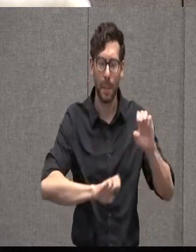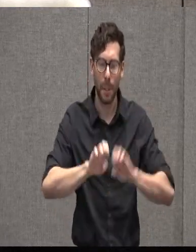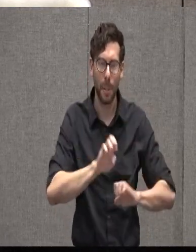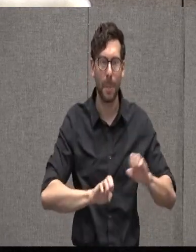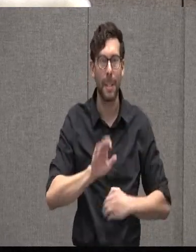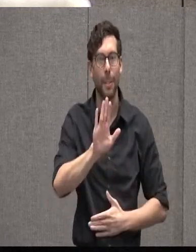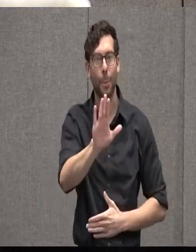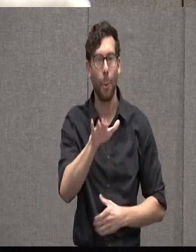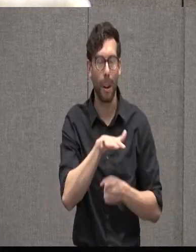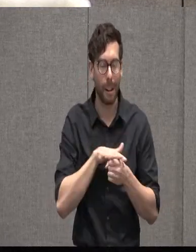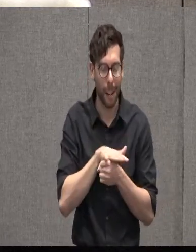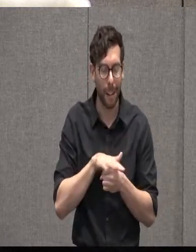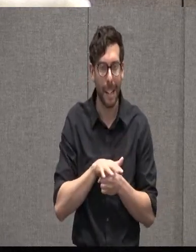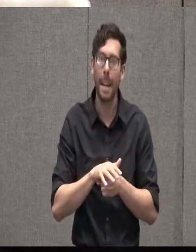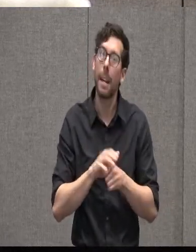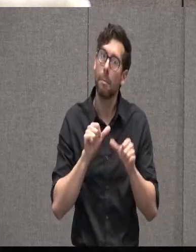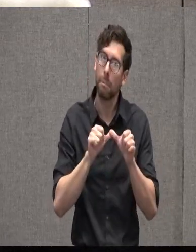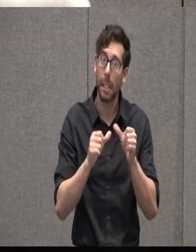Or a why question?